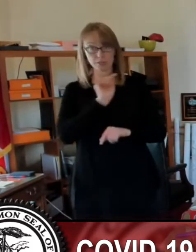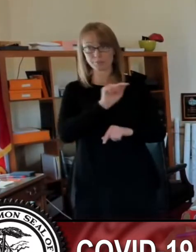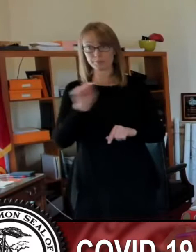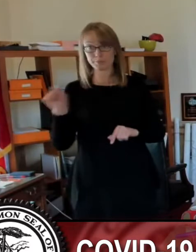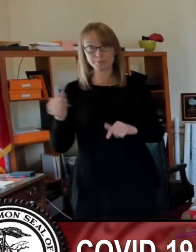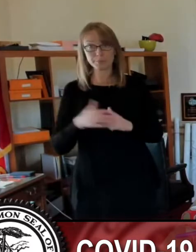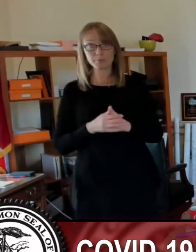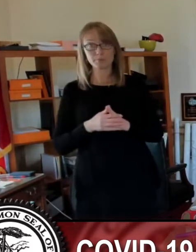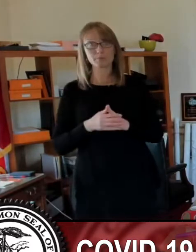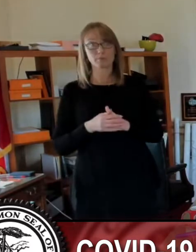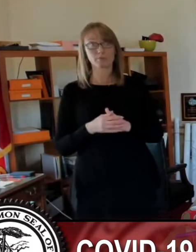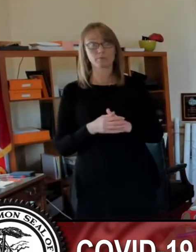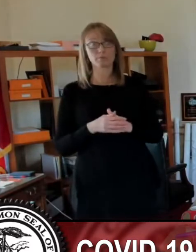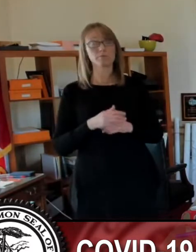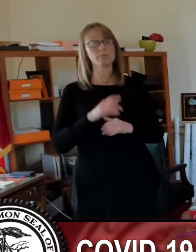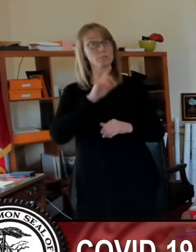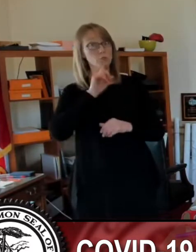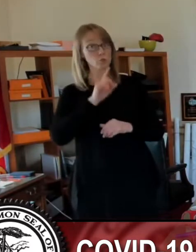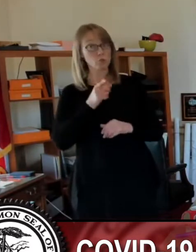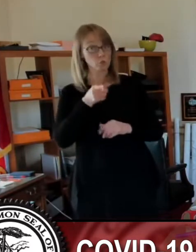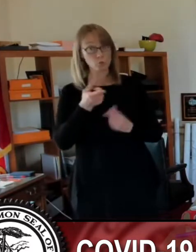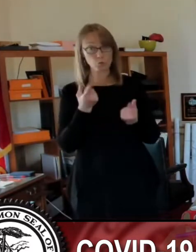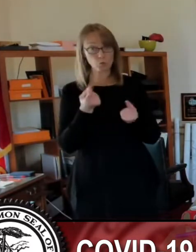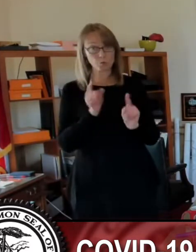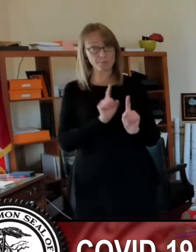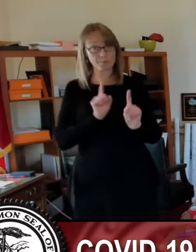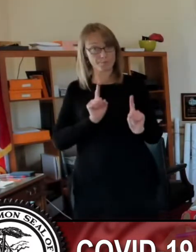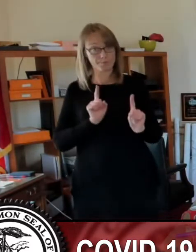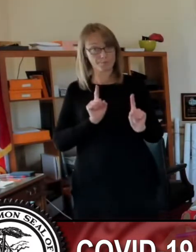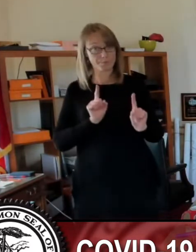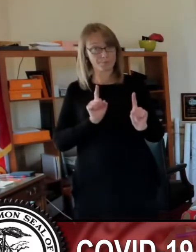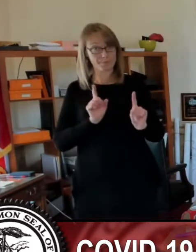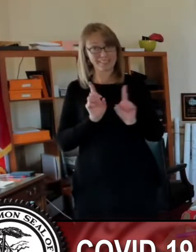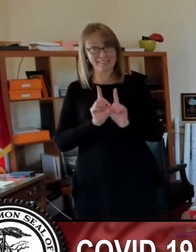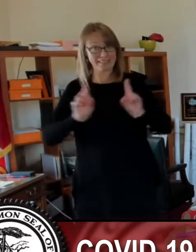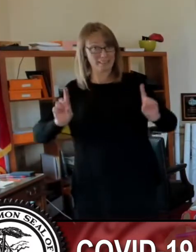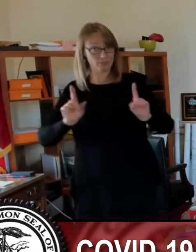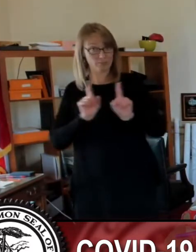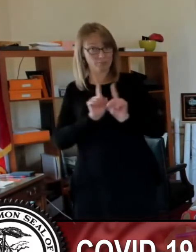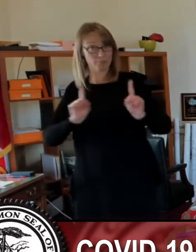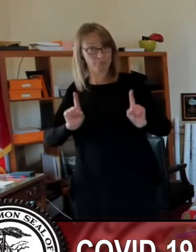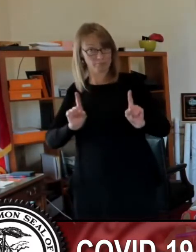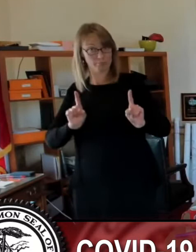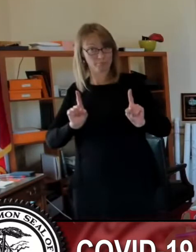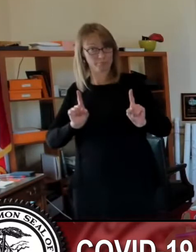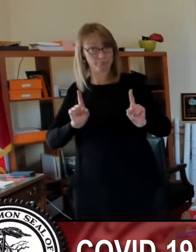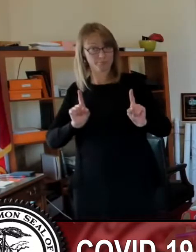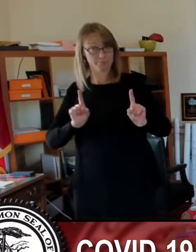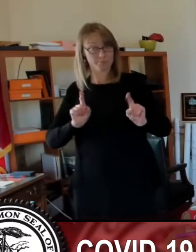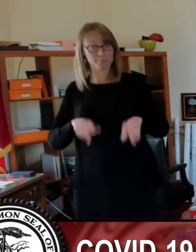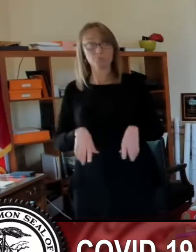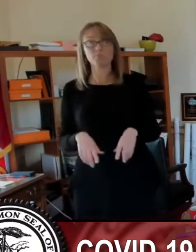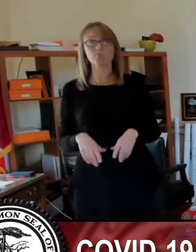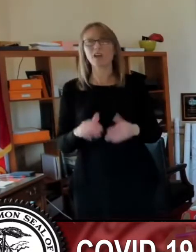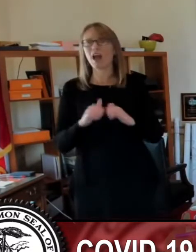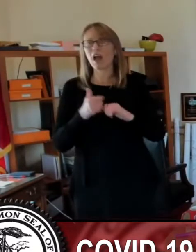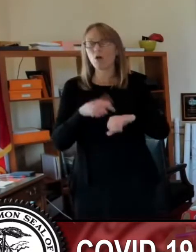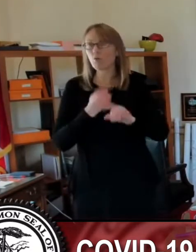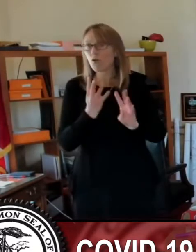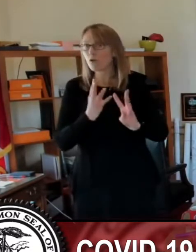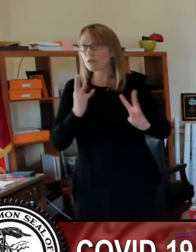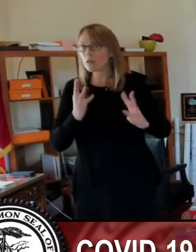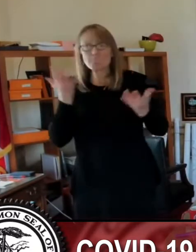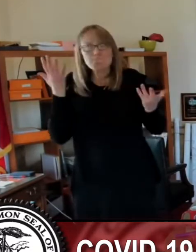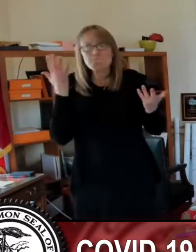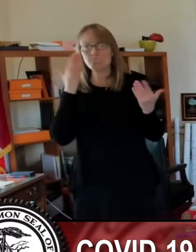to keep your distance when you're waiting in line. We don't know how long the lines will be